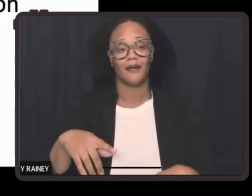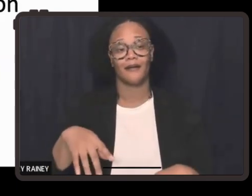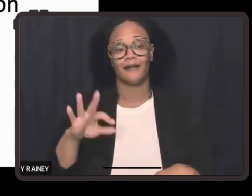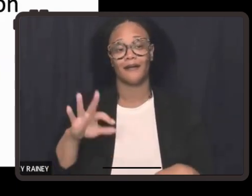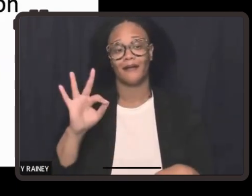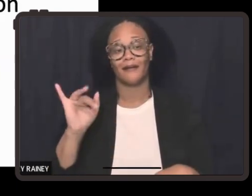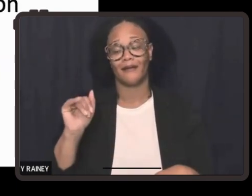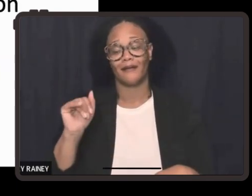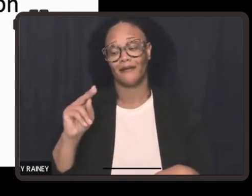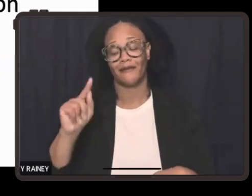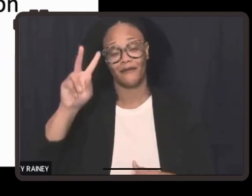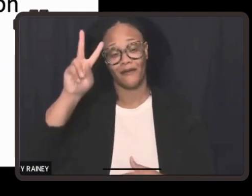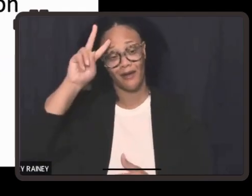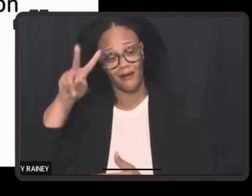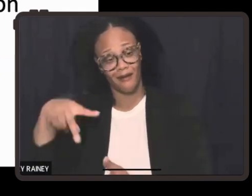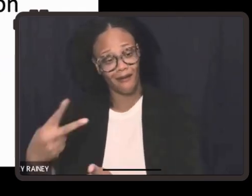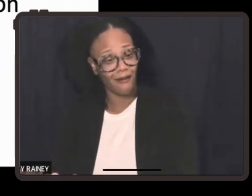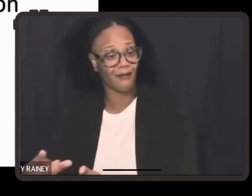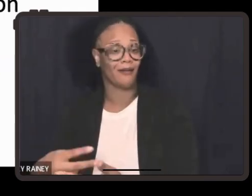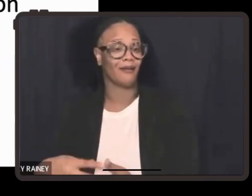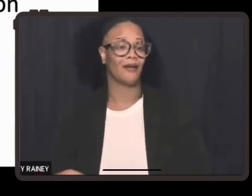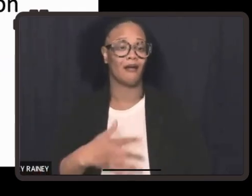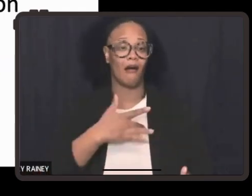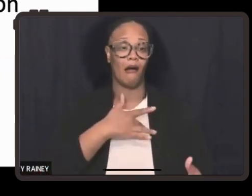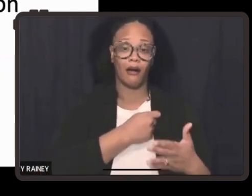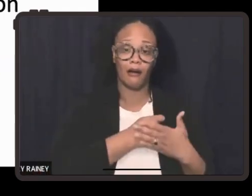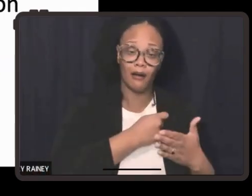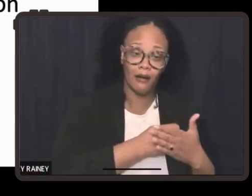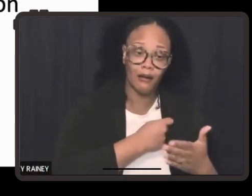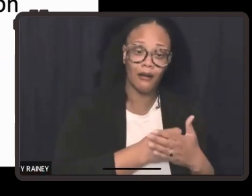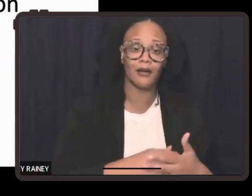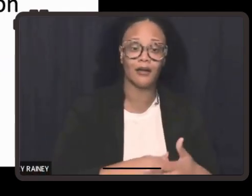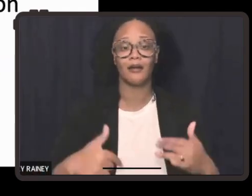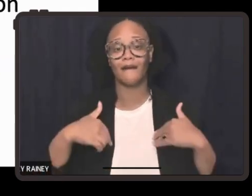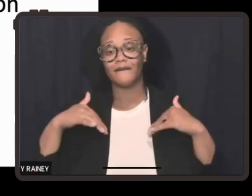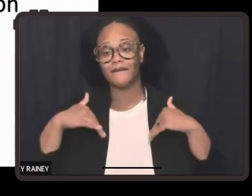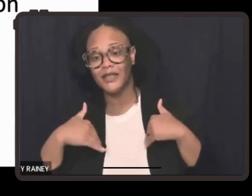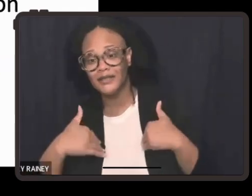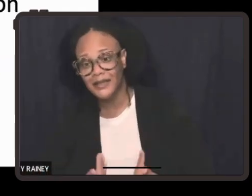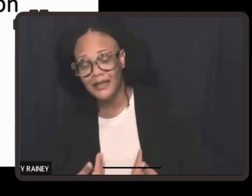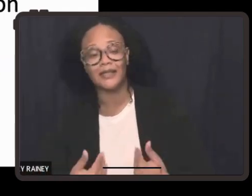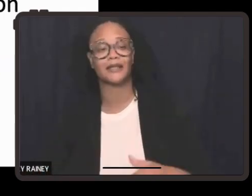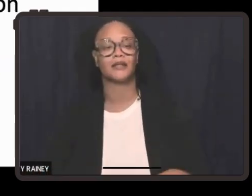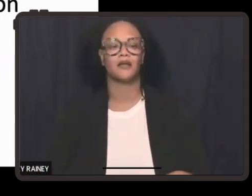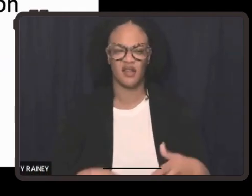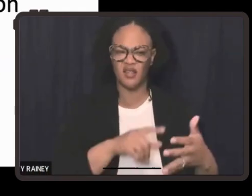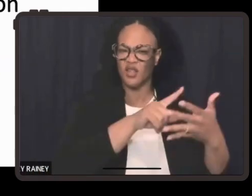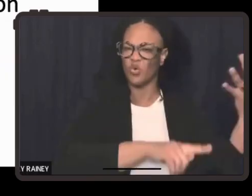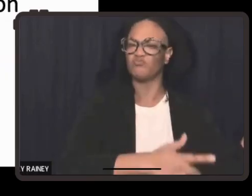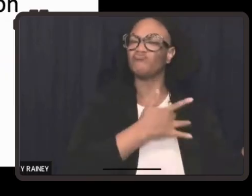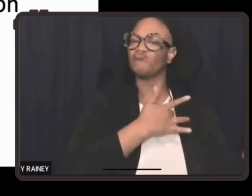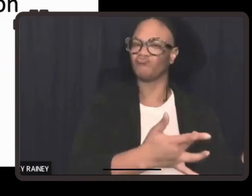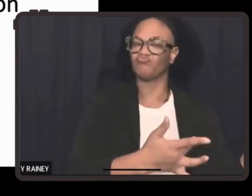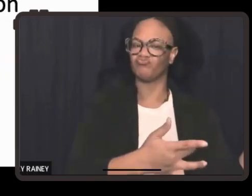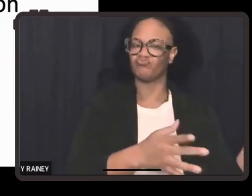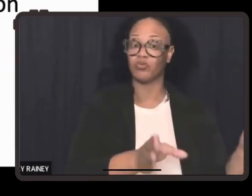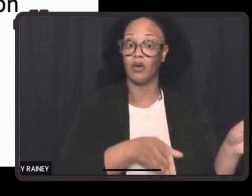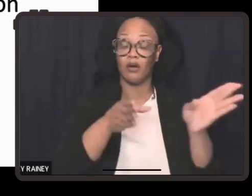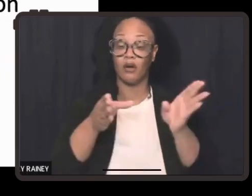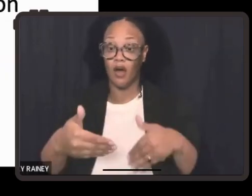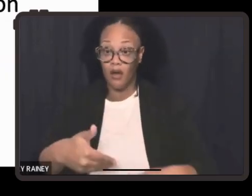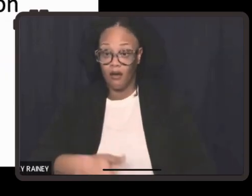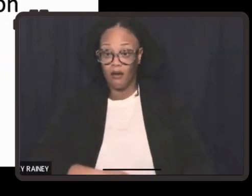fatigue. Those are the sort of the regular ones, but the abdominal ones can be